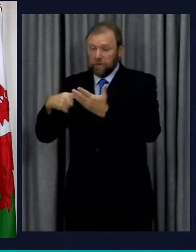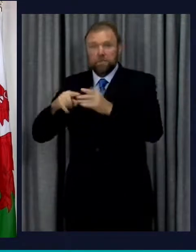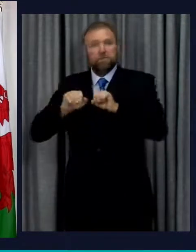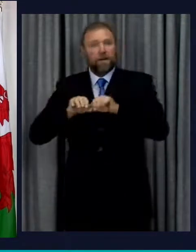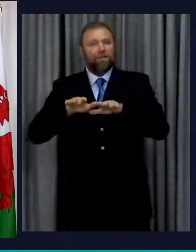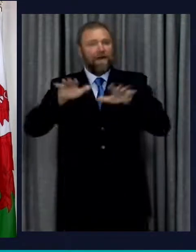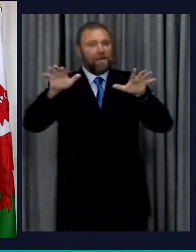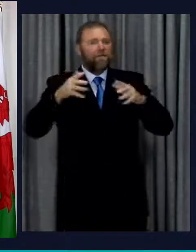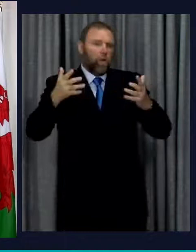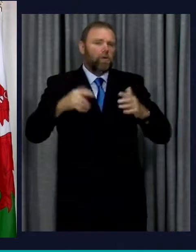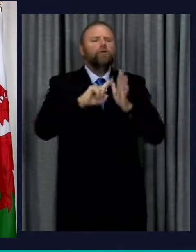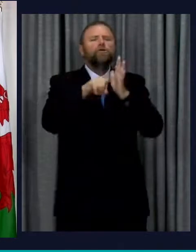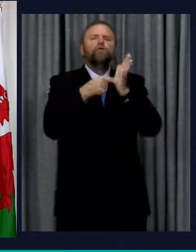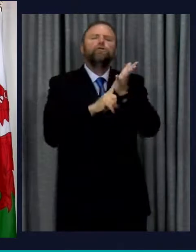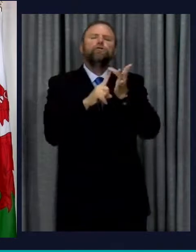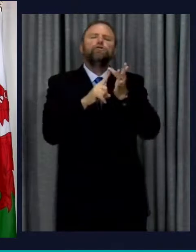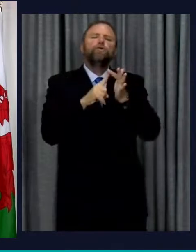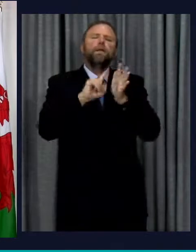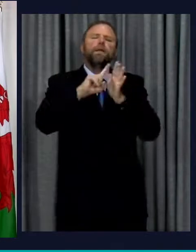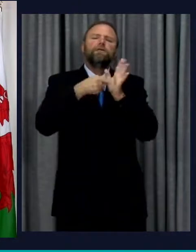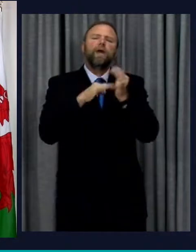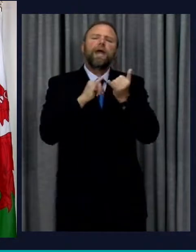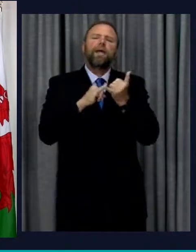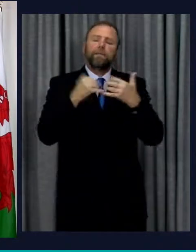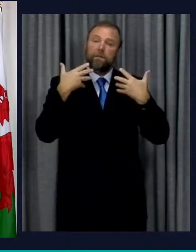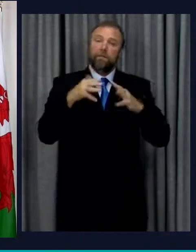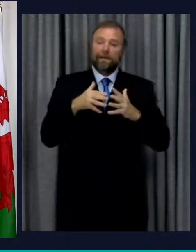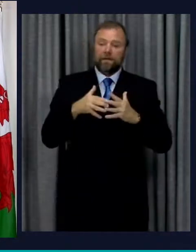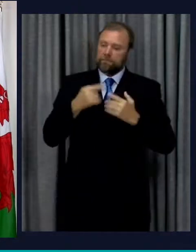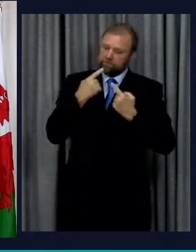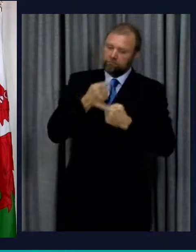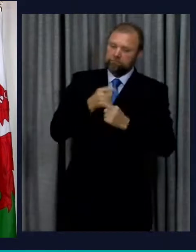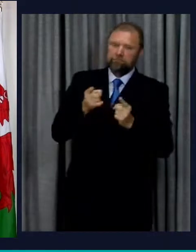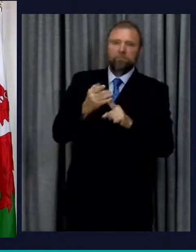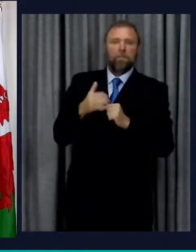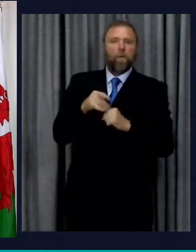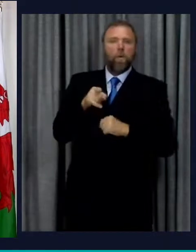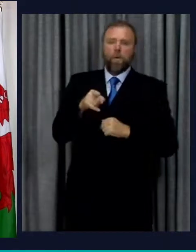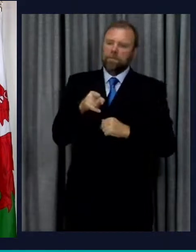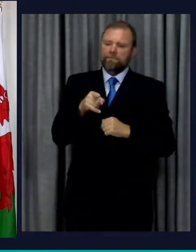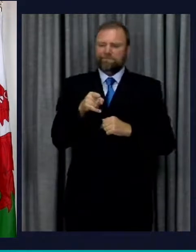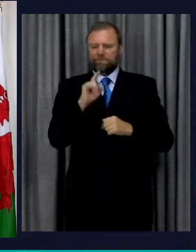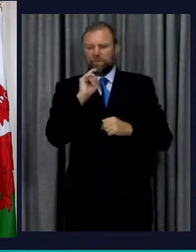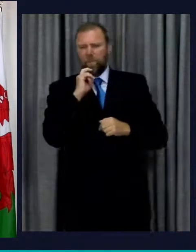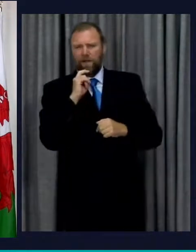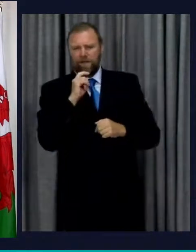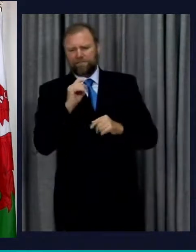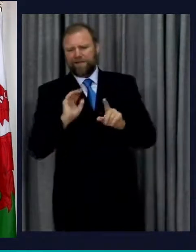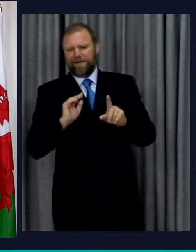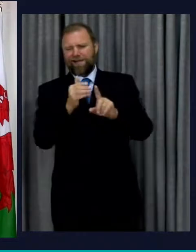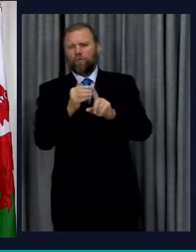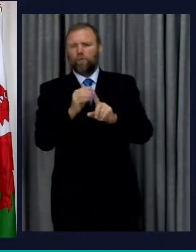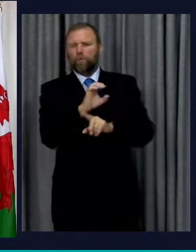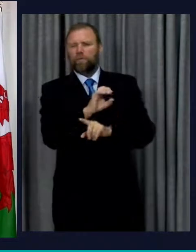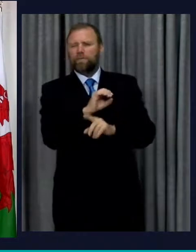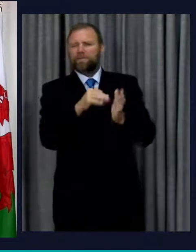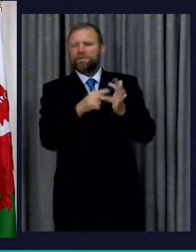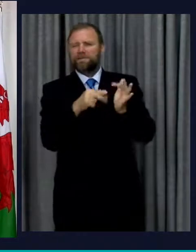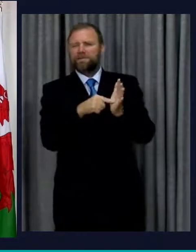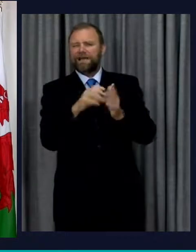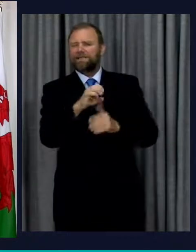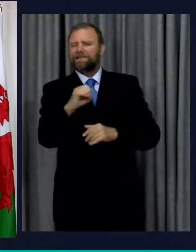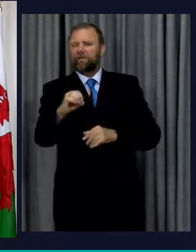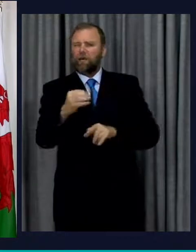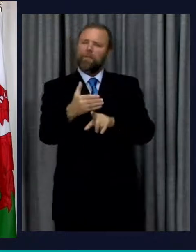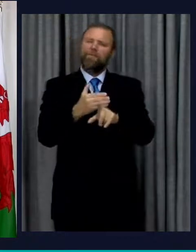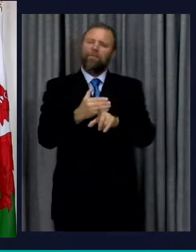Julie James will set up more about our transition to net zero before the end of this month, ahead of COP26. But